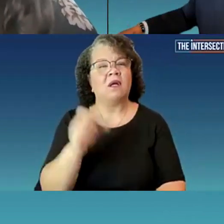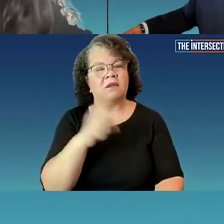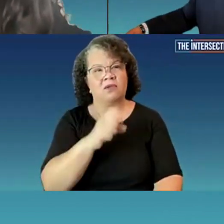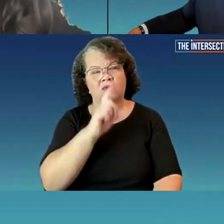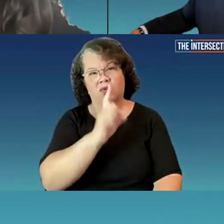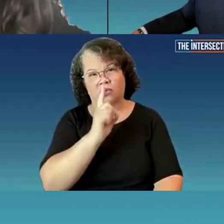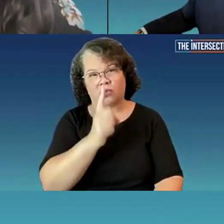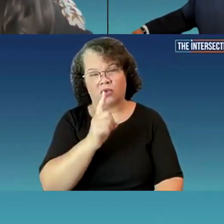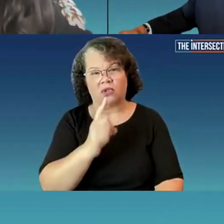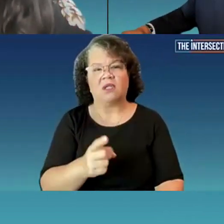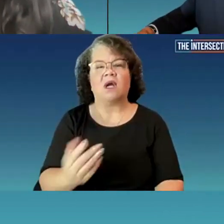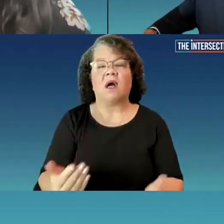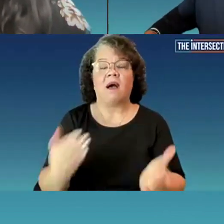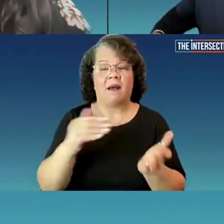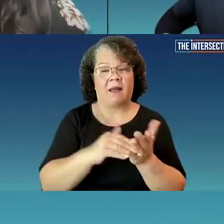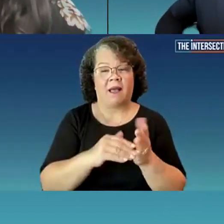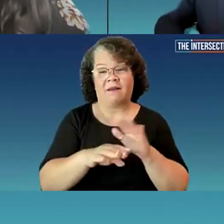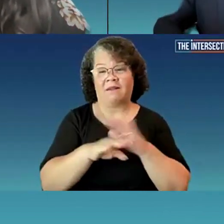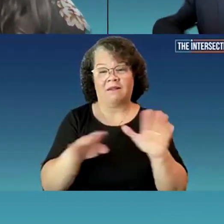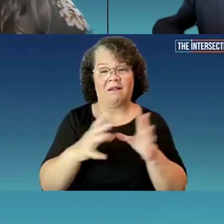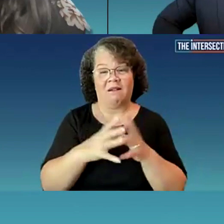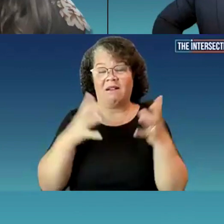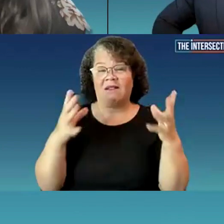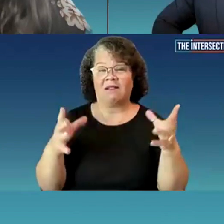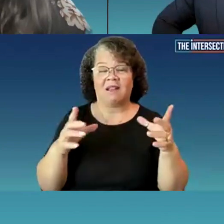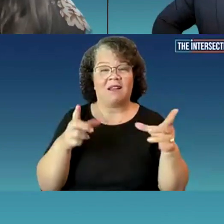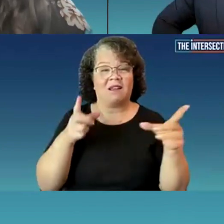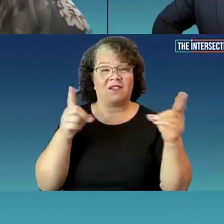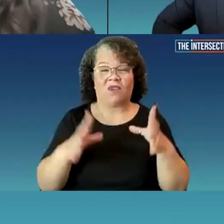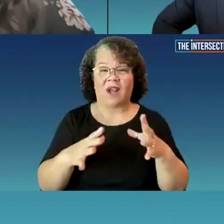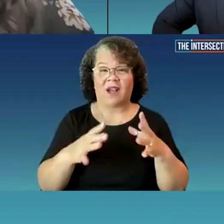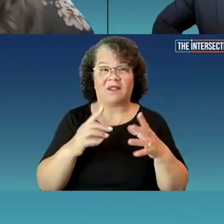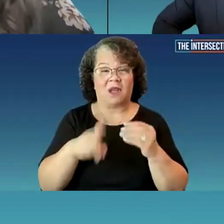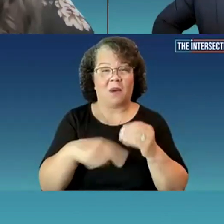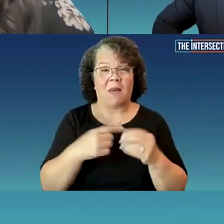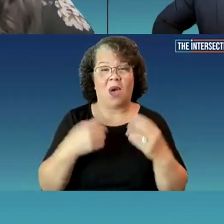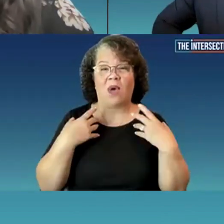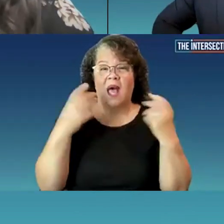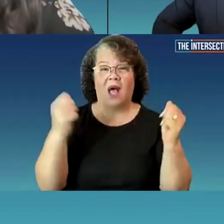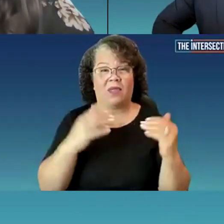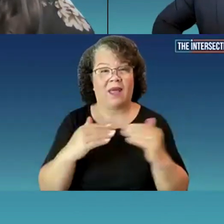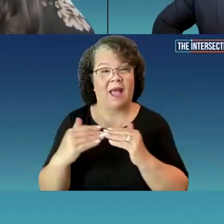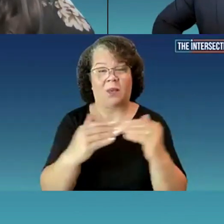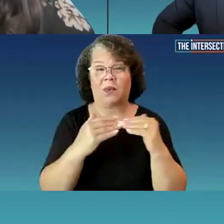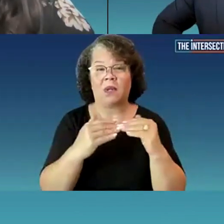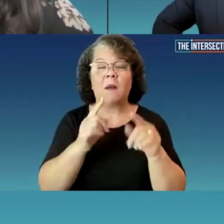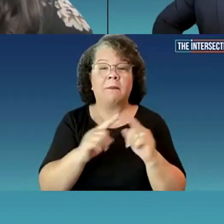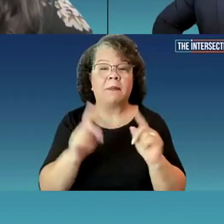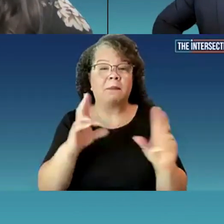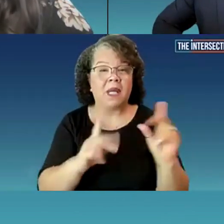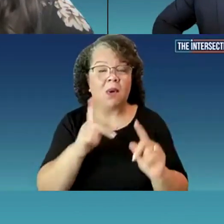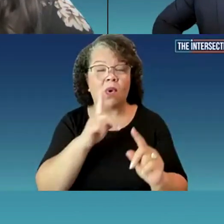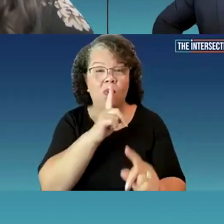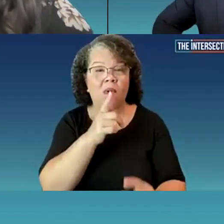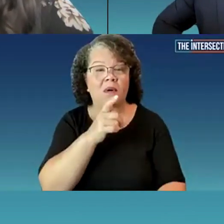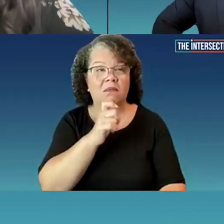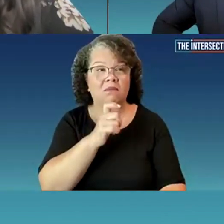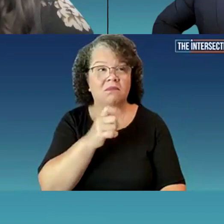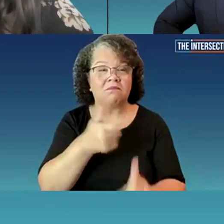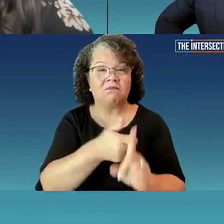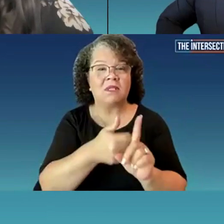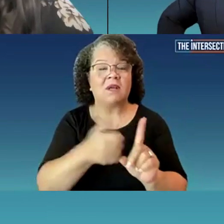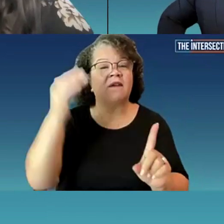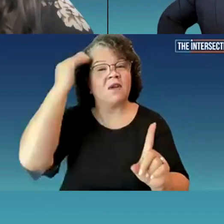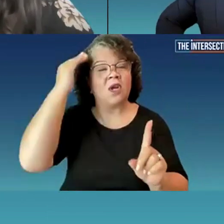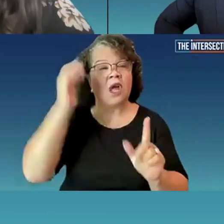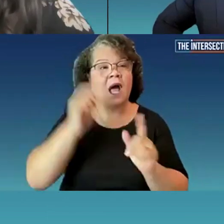with not a lot of directors of health equity existing, but people being familiar with the term